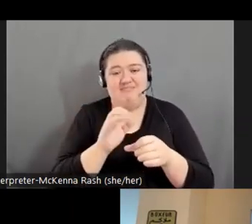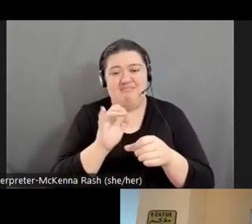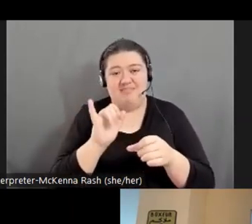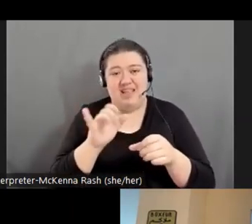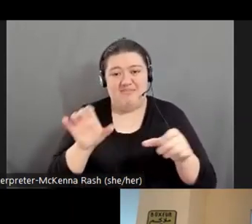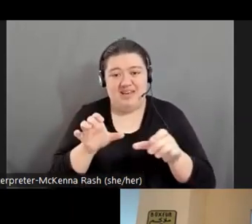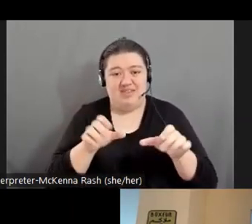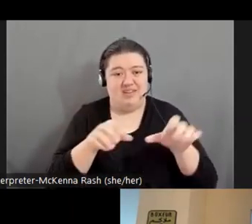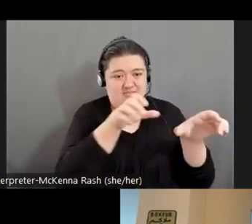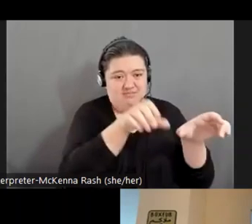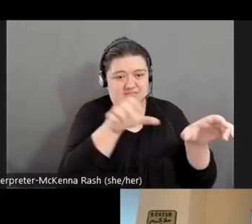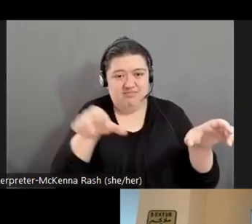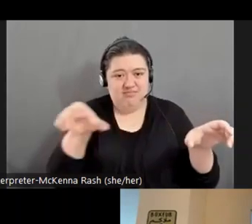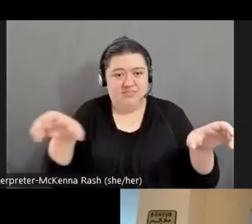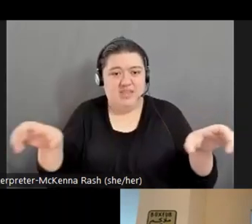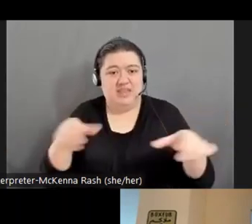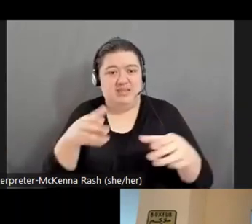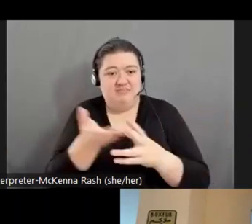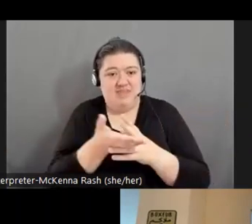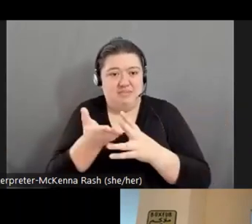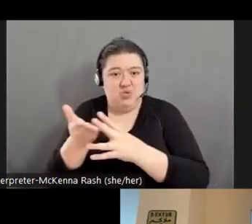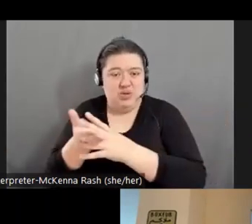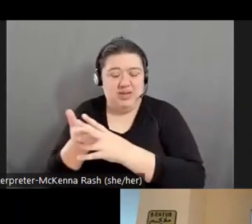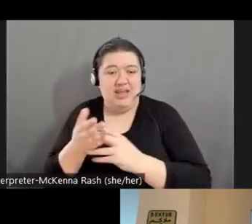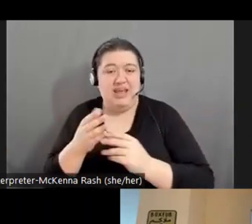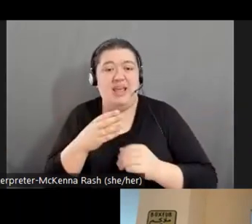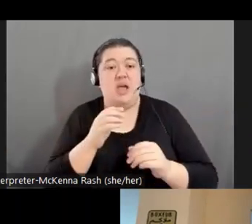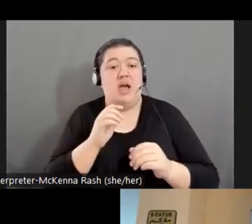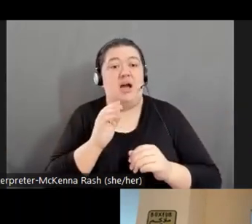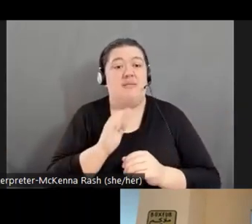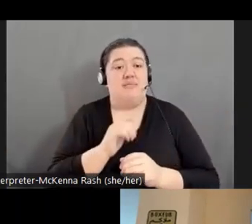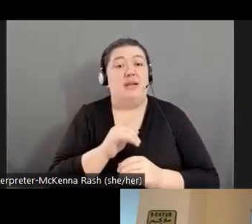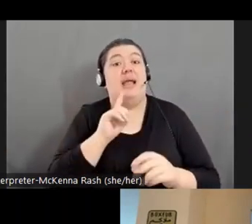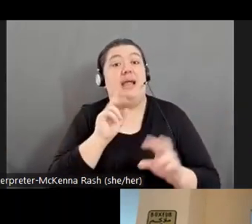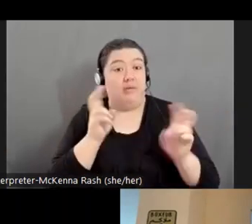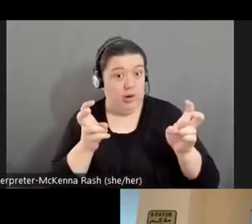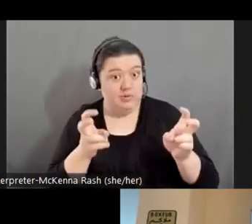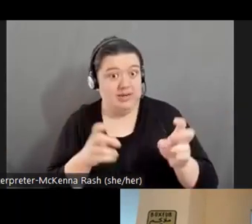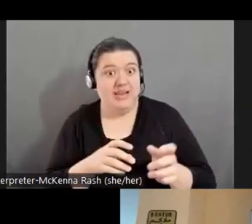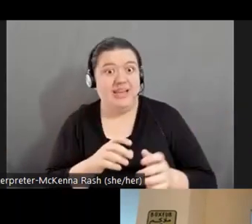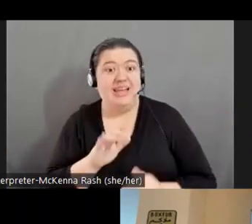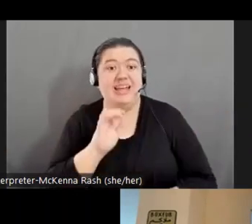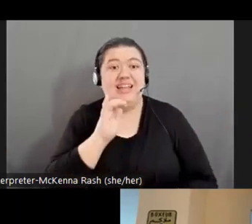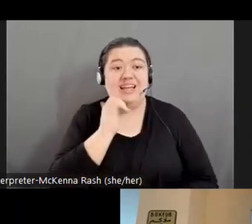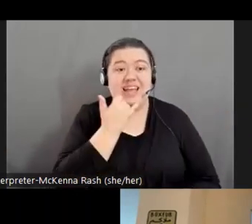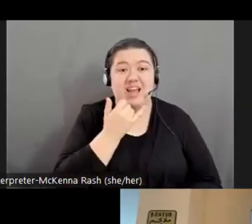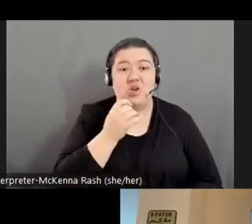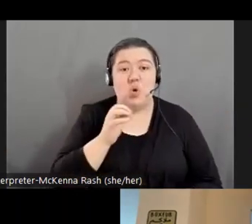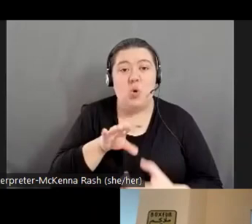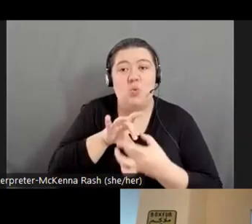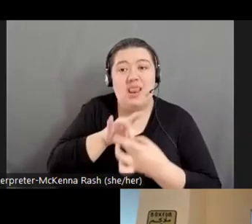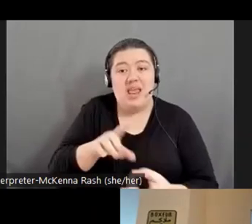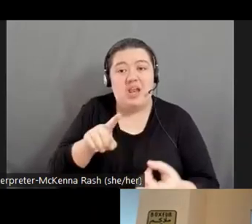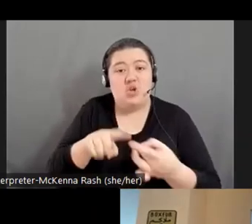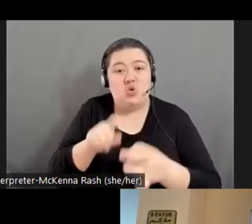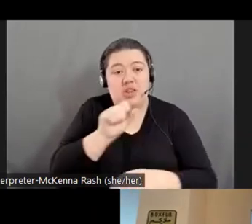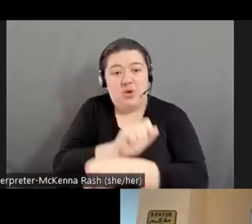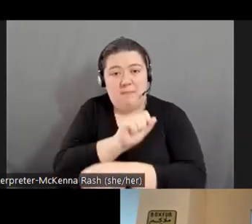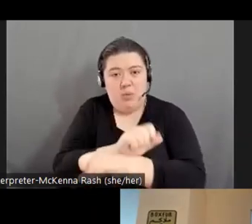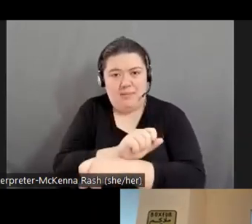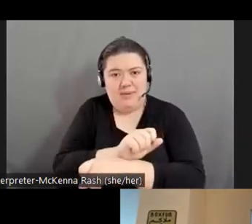engagements in the U.S. are, this is the quote, incidental or related to their employment.